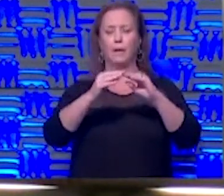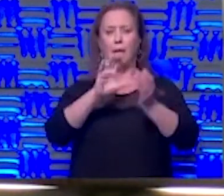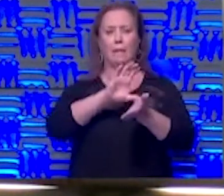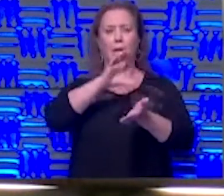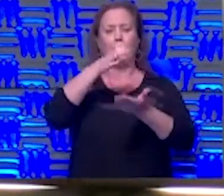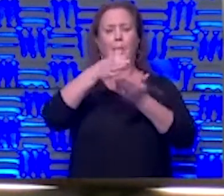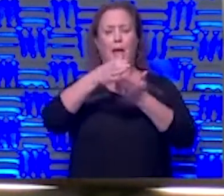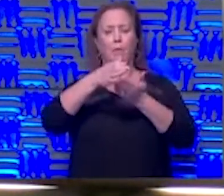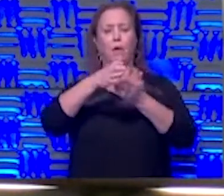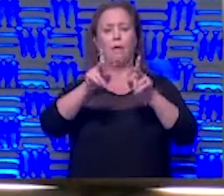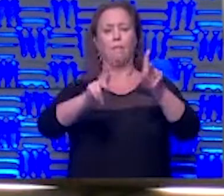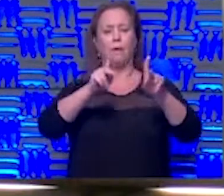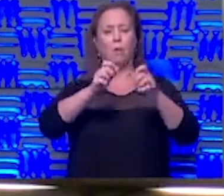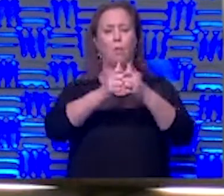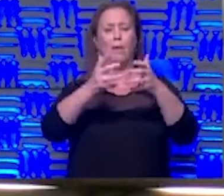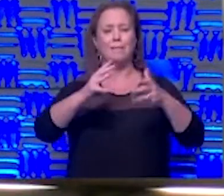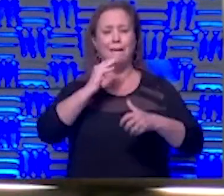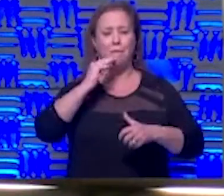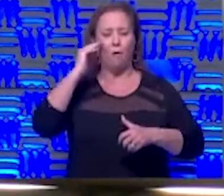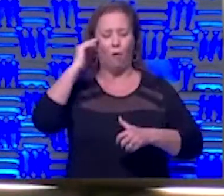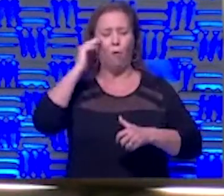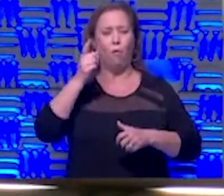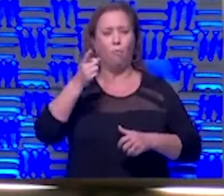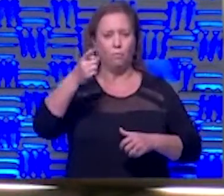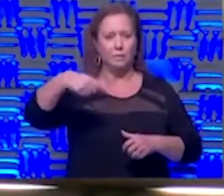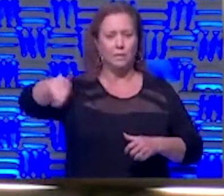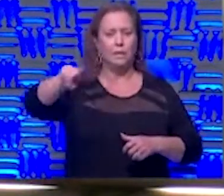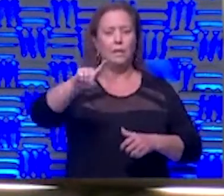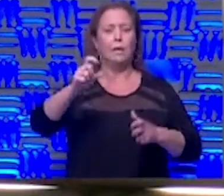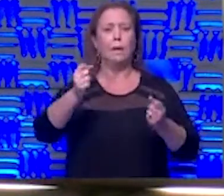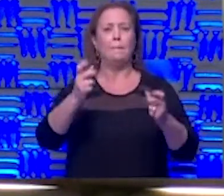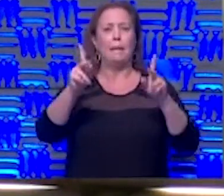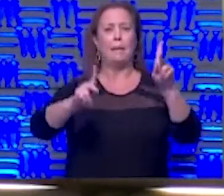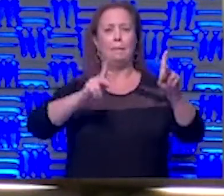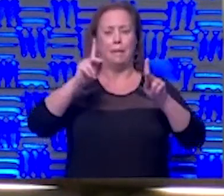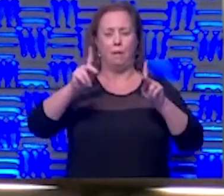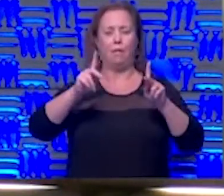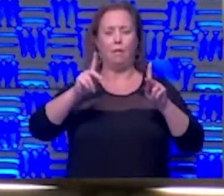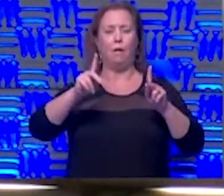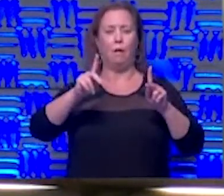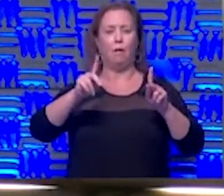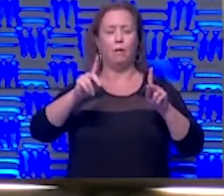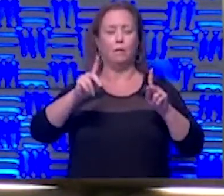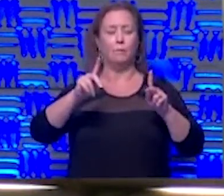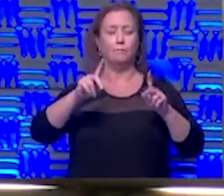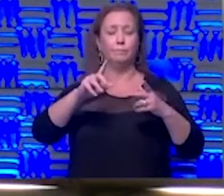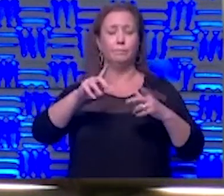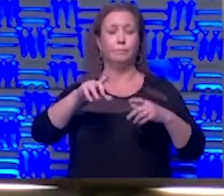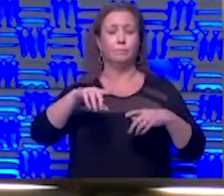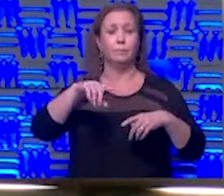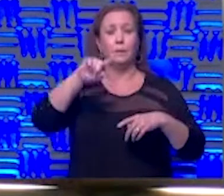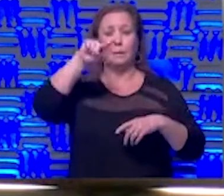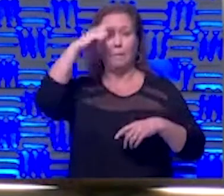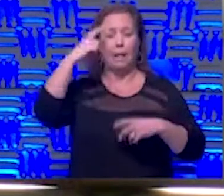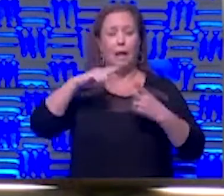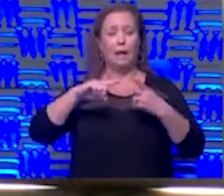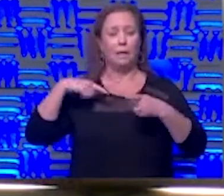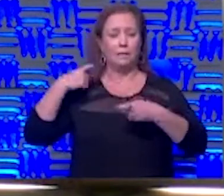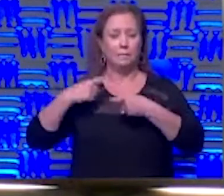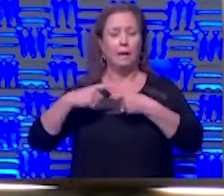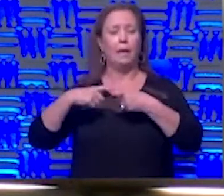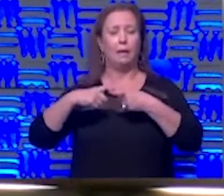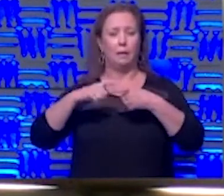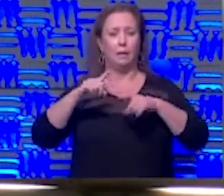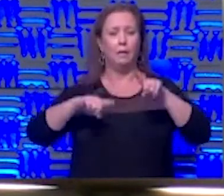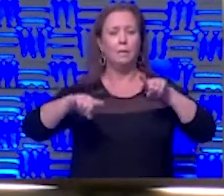of homeless individuals that are out there, and a lot of them are people of color. But is there something